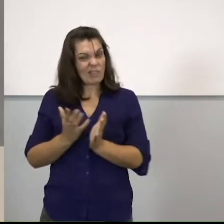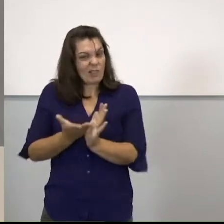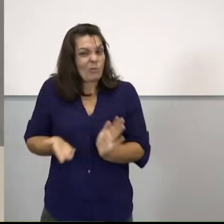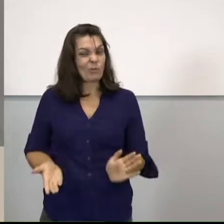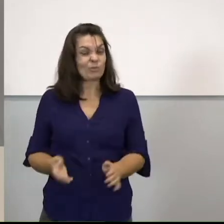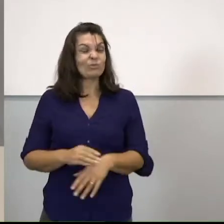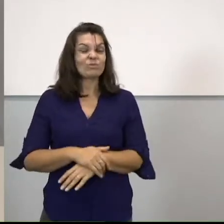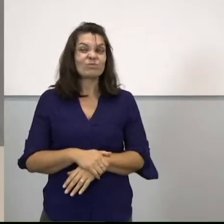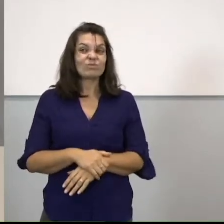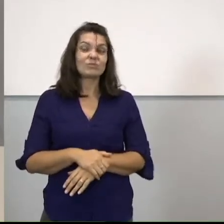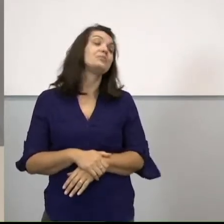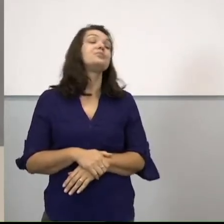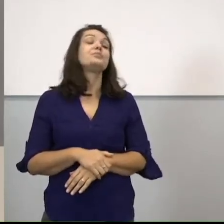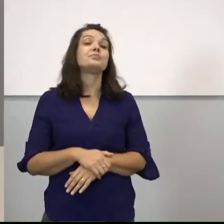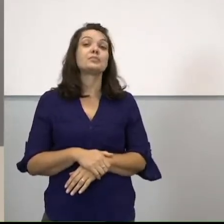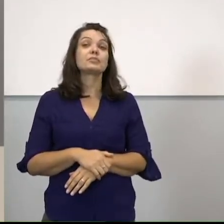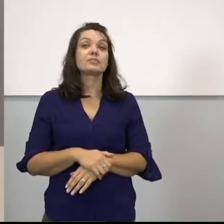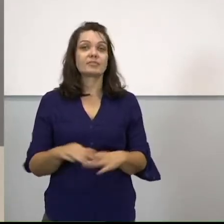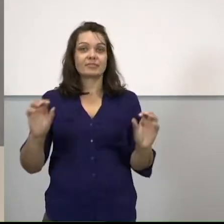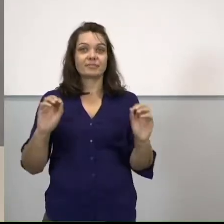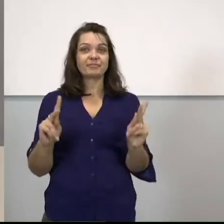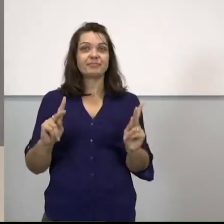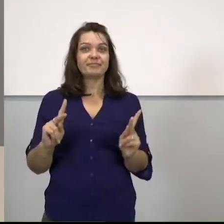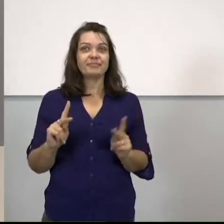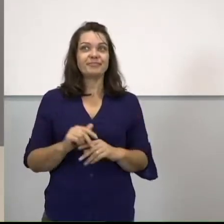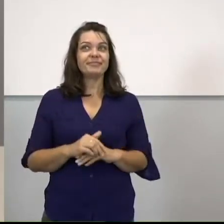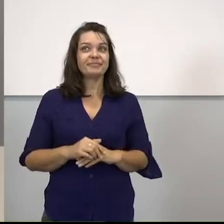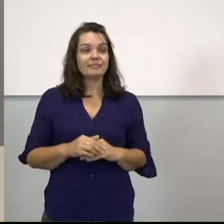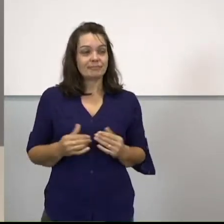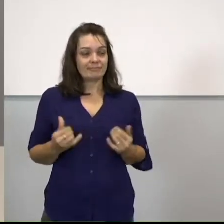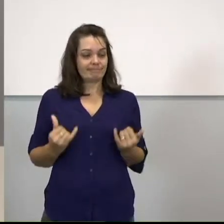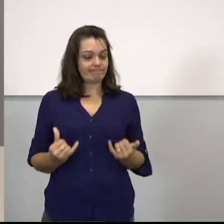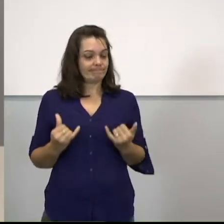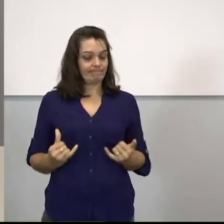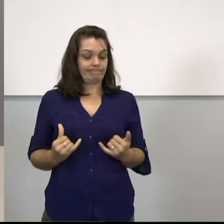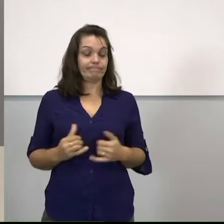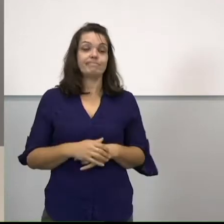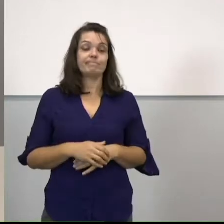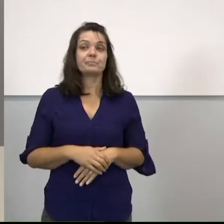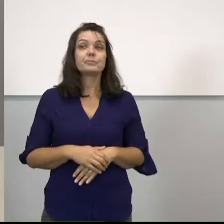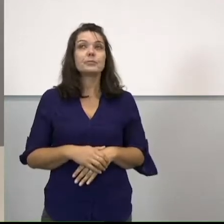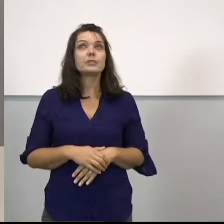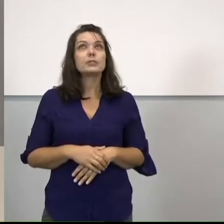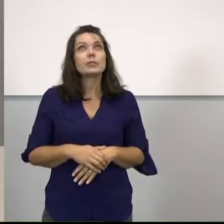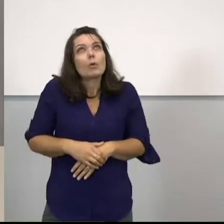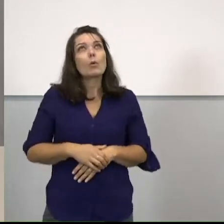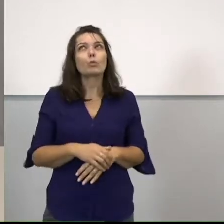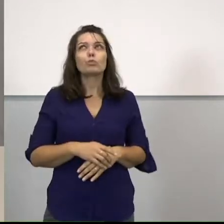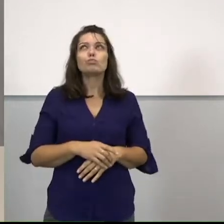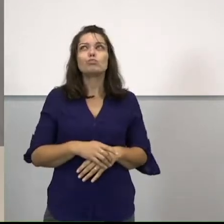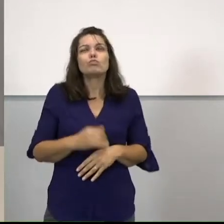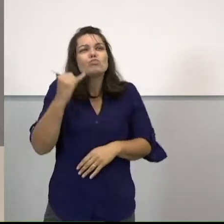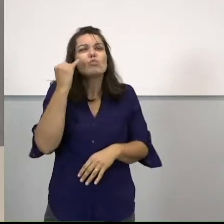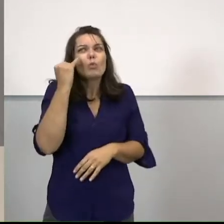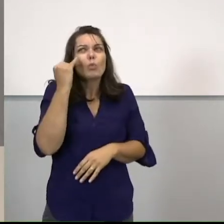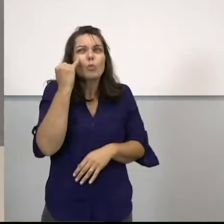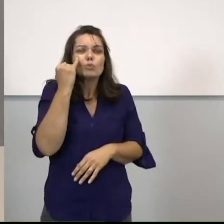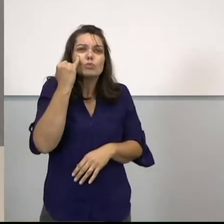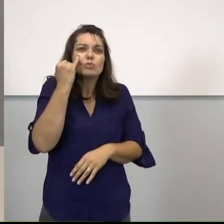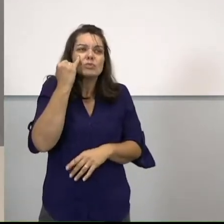without. All right. Now, let's say that you